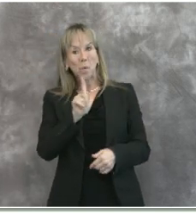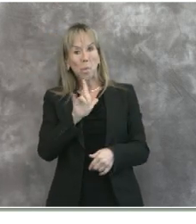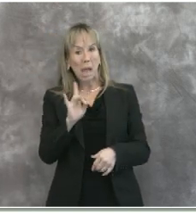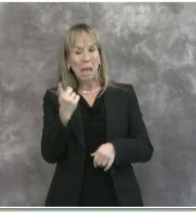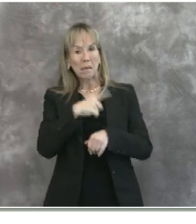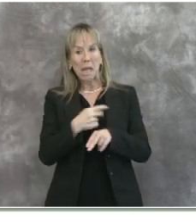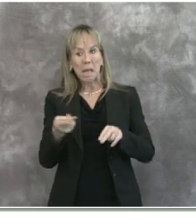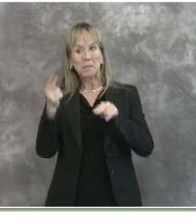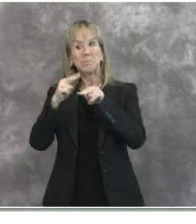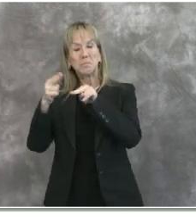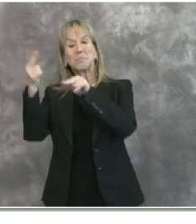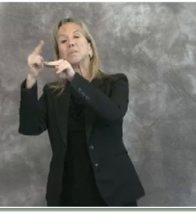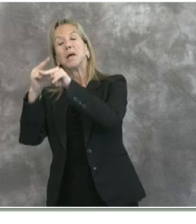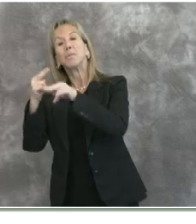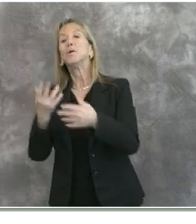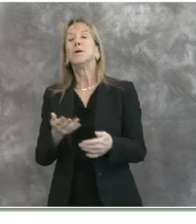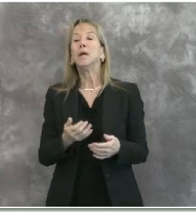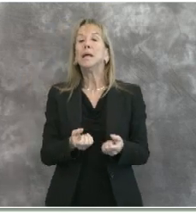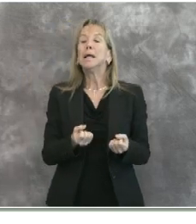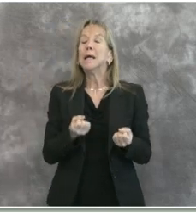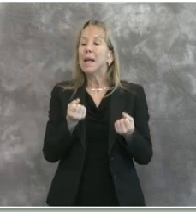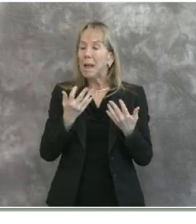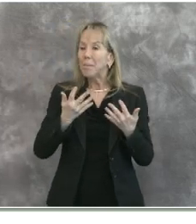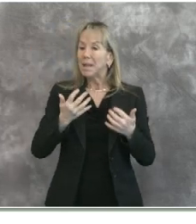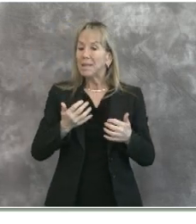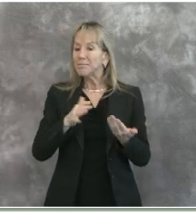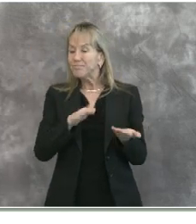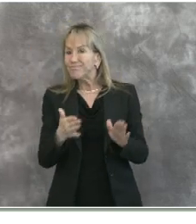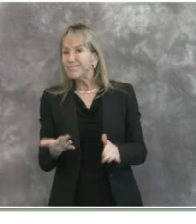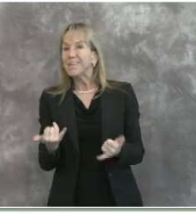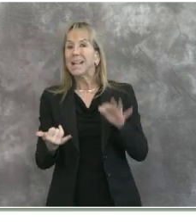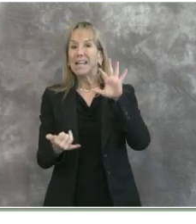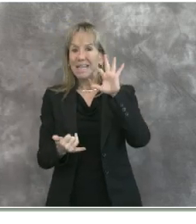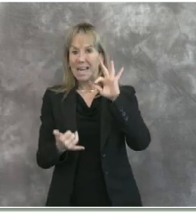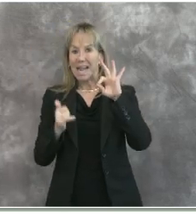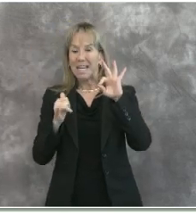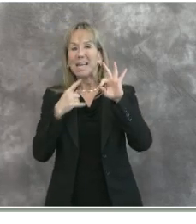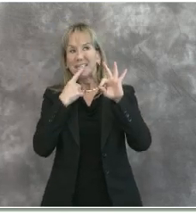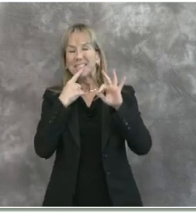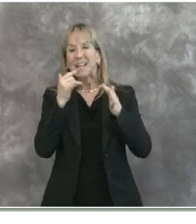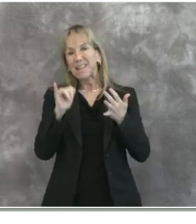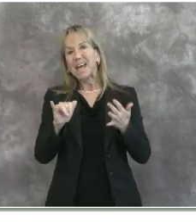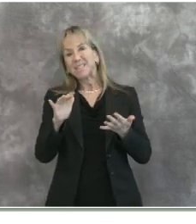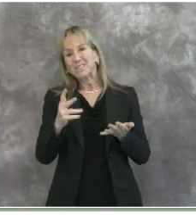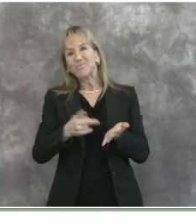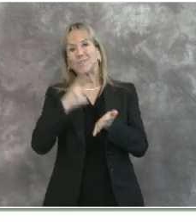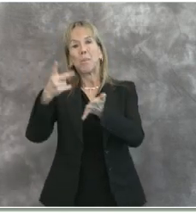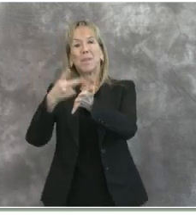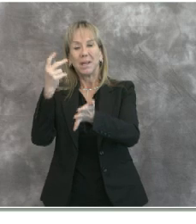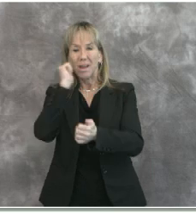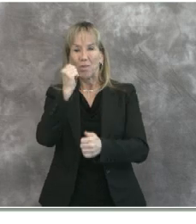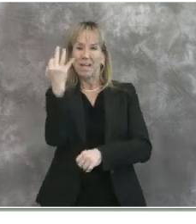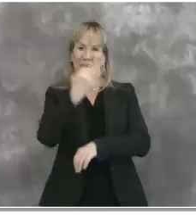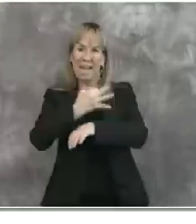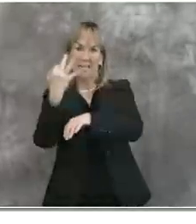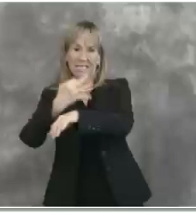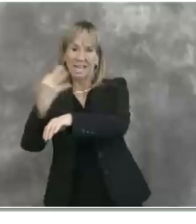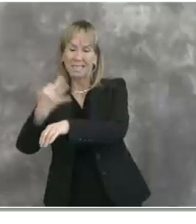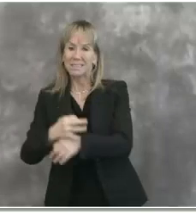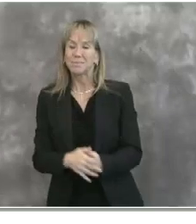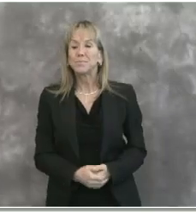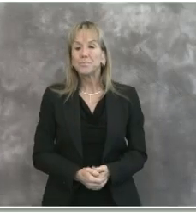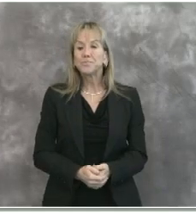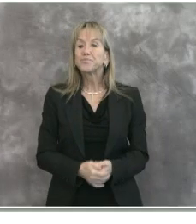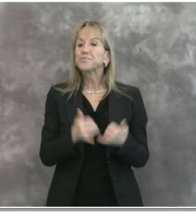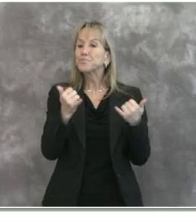loss of life is up 9 from yesterday, a doubling rate also of every 9 days. Slight uptick in motel rooms in both